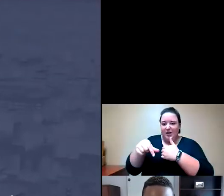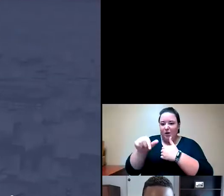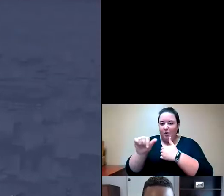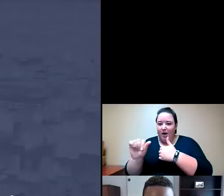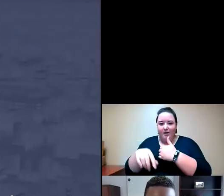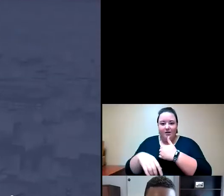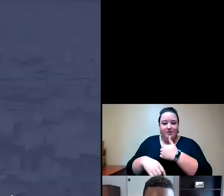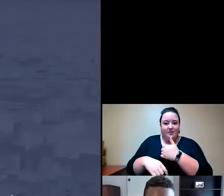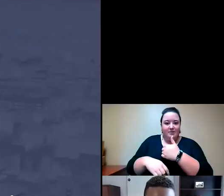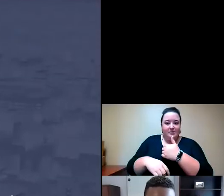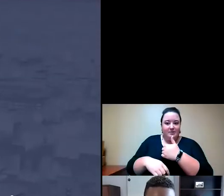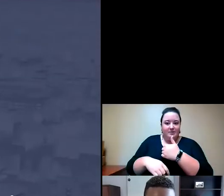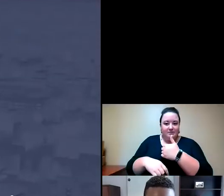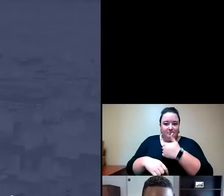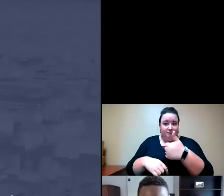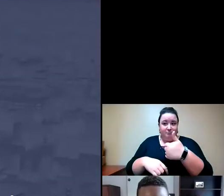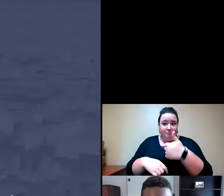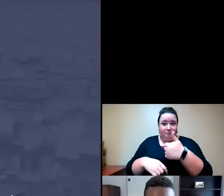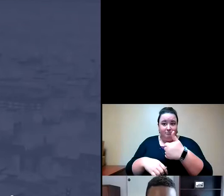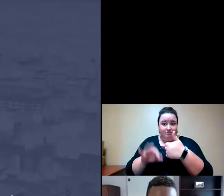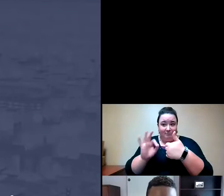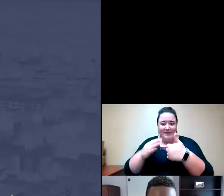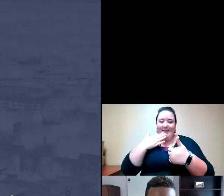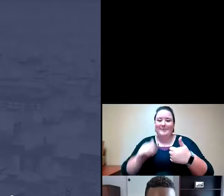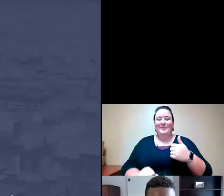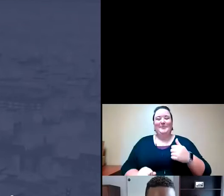are appearing. All right, thank you, Terry.